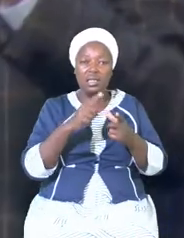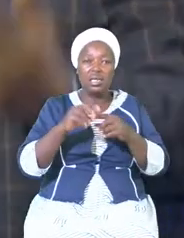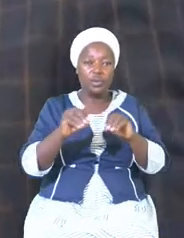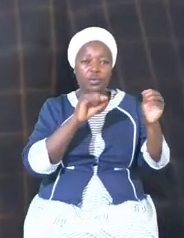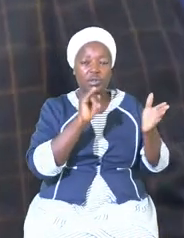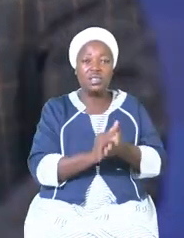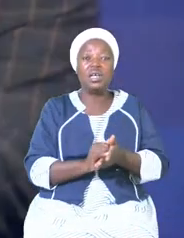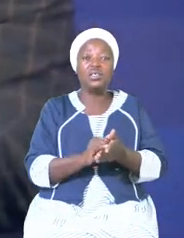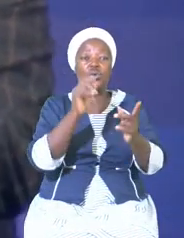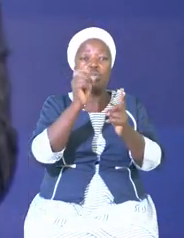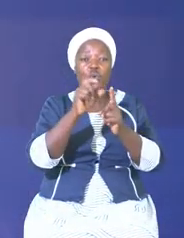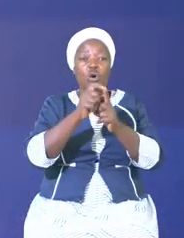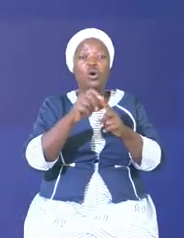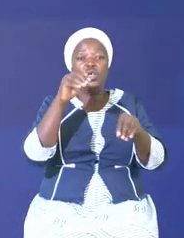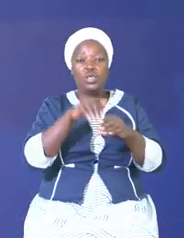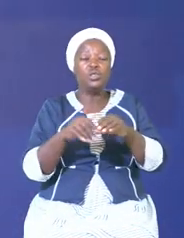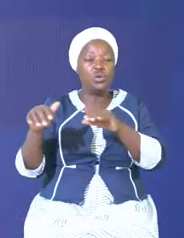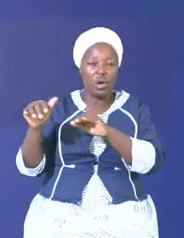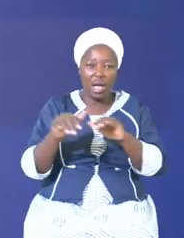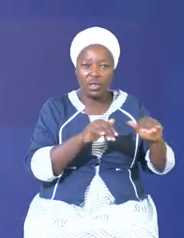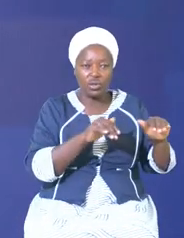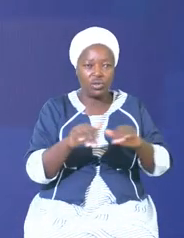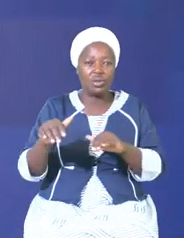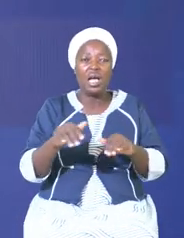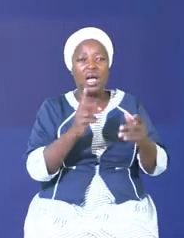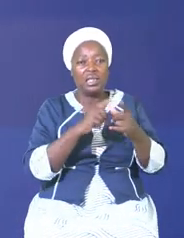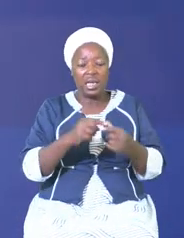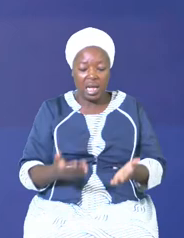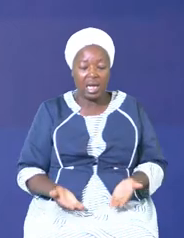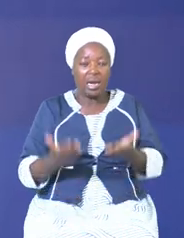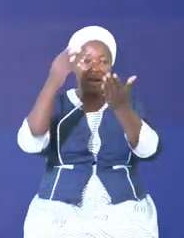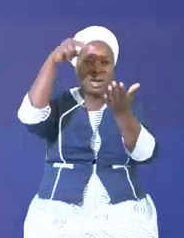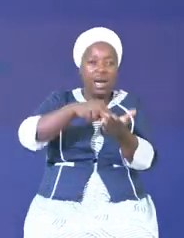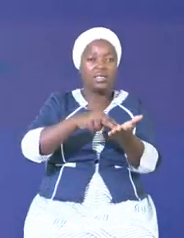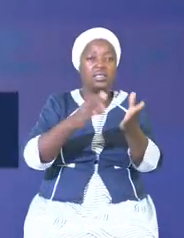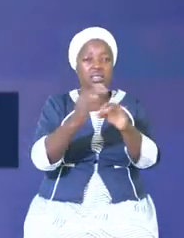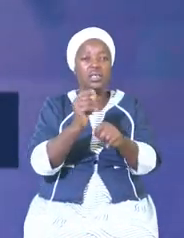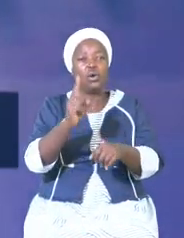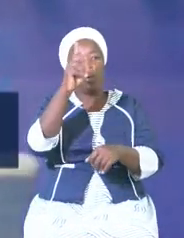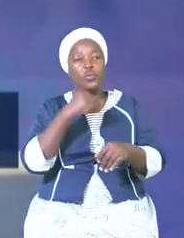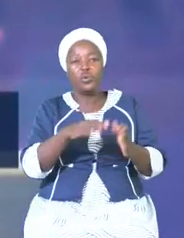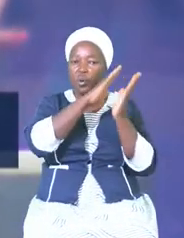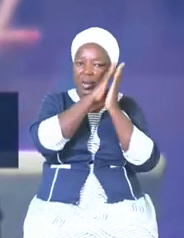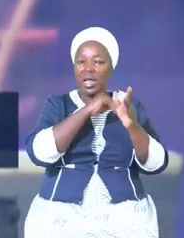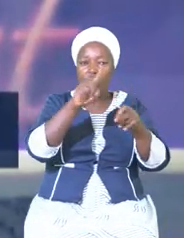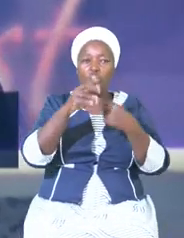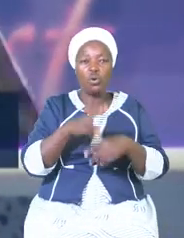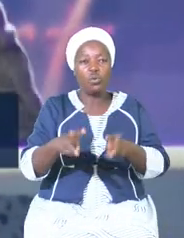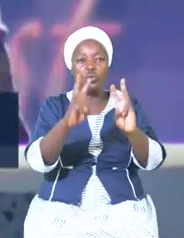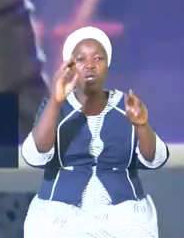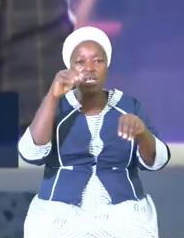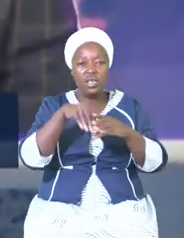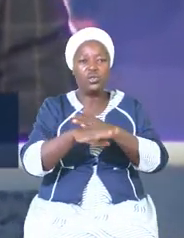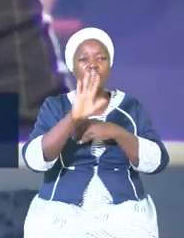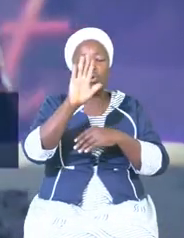you put it into action. Arise, take up thy bed, and go thy way into thine